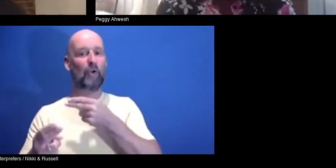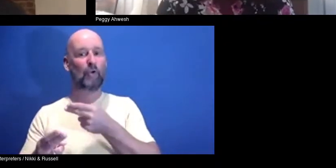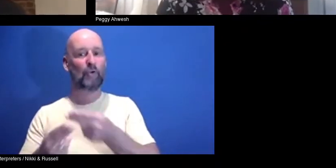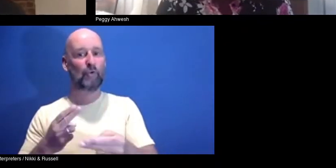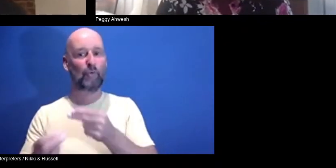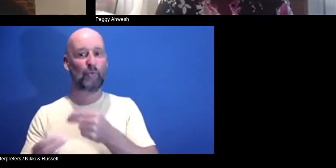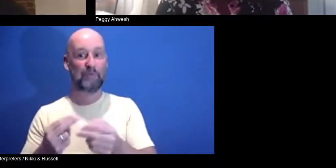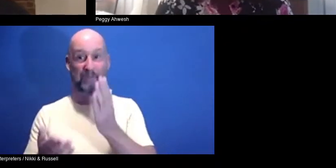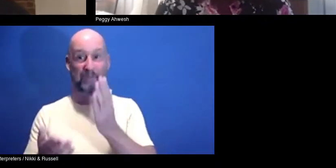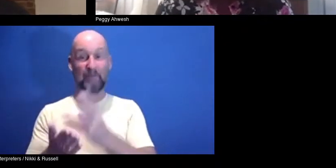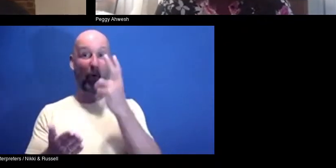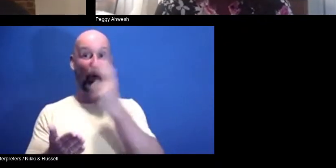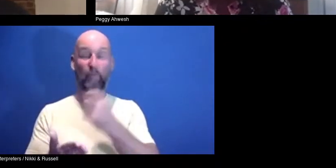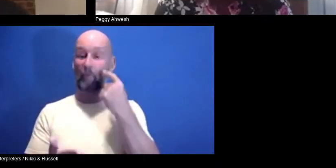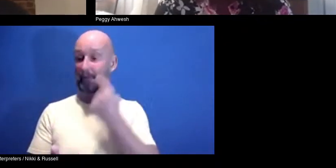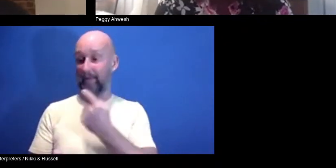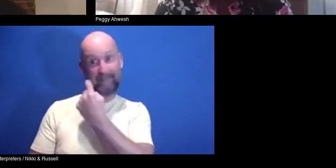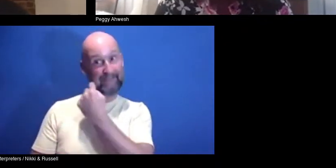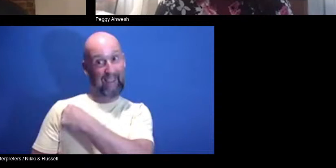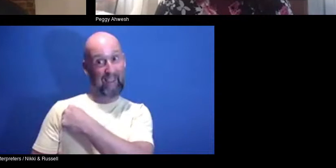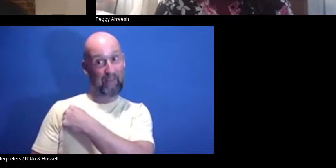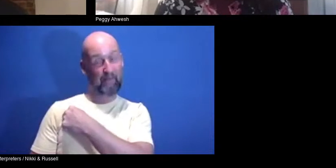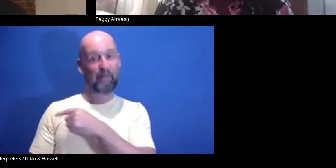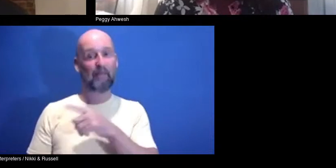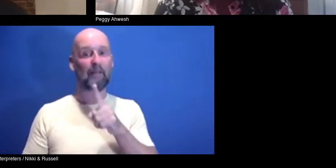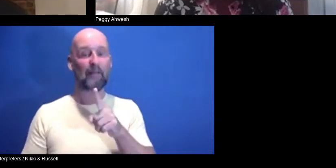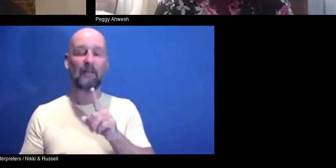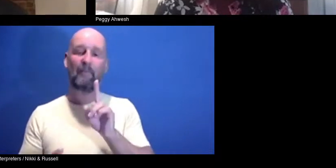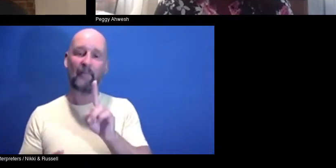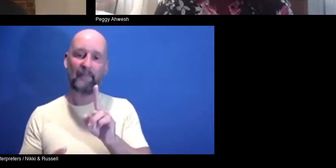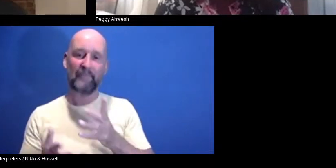newspaper, but there's a way that